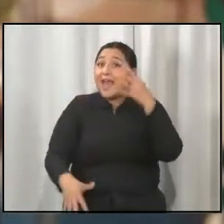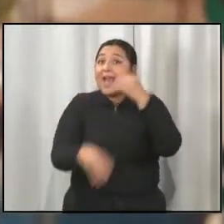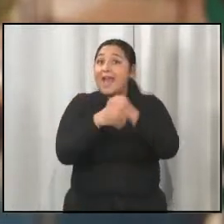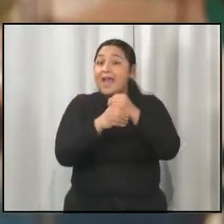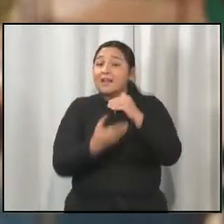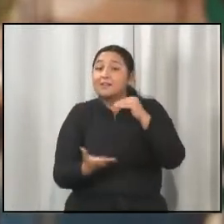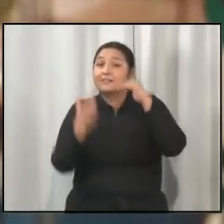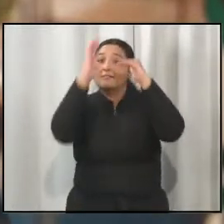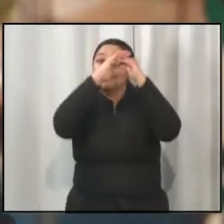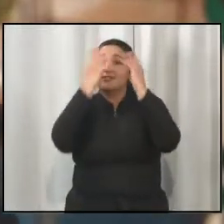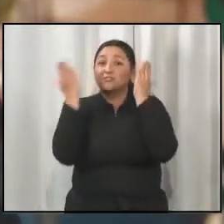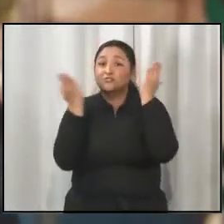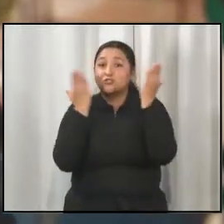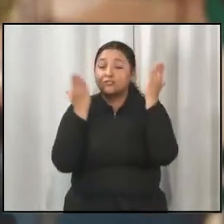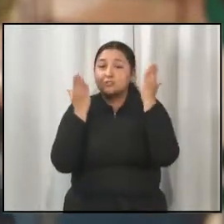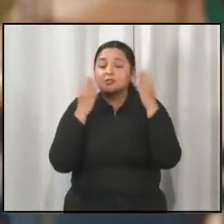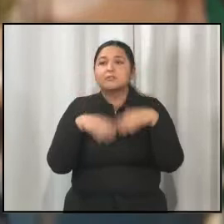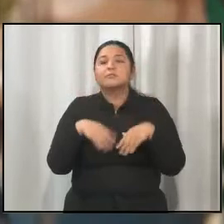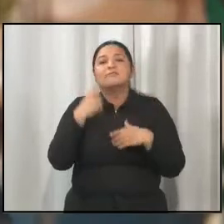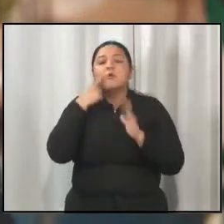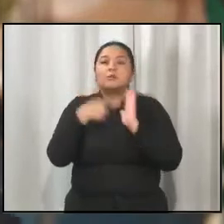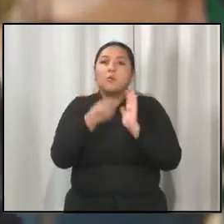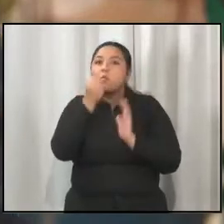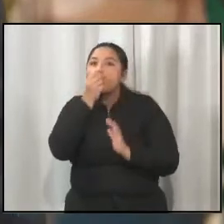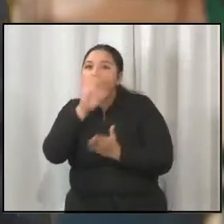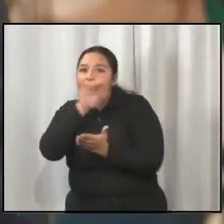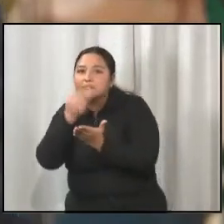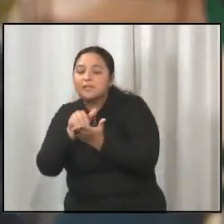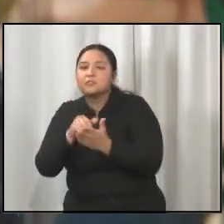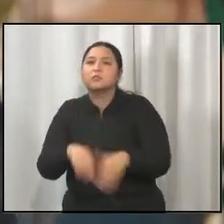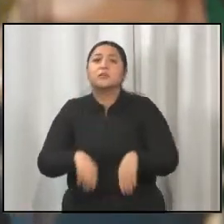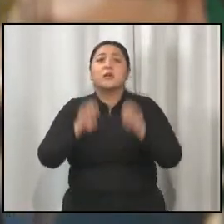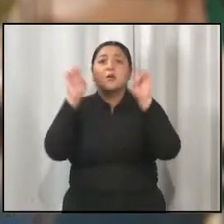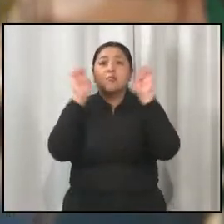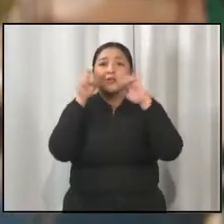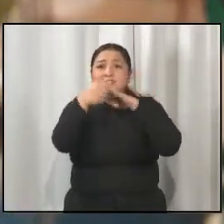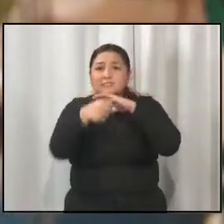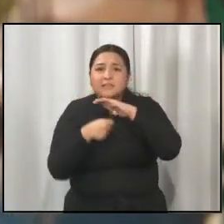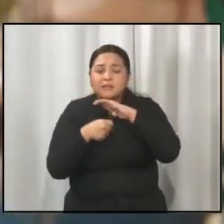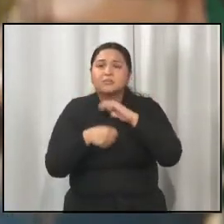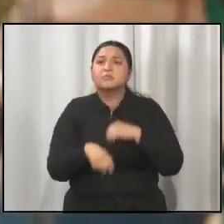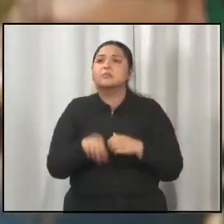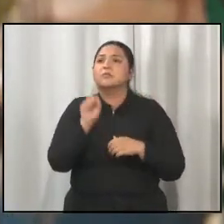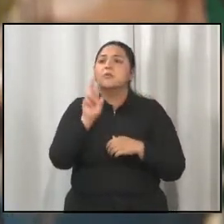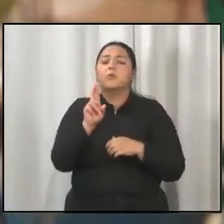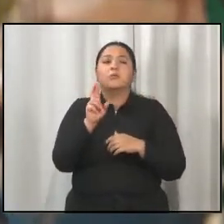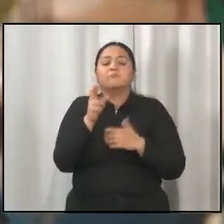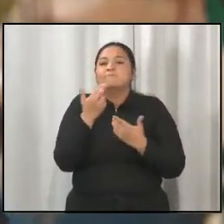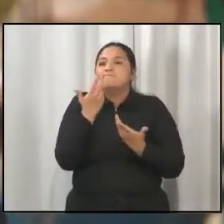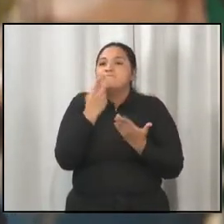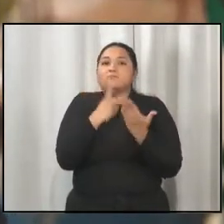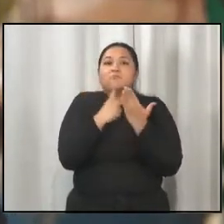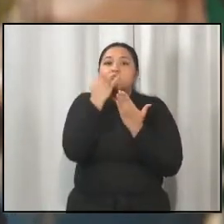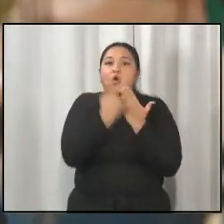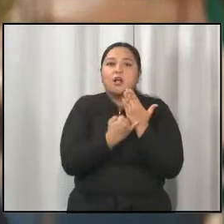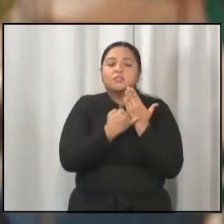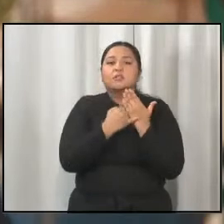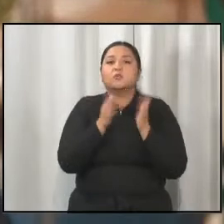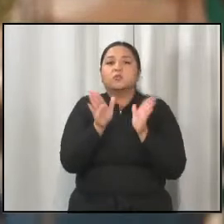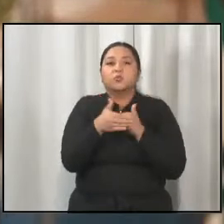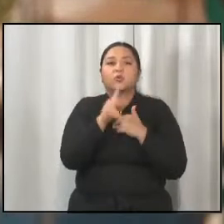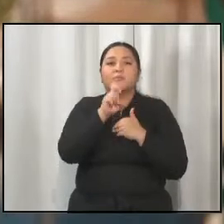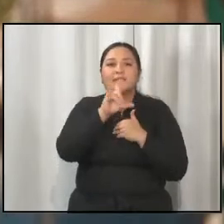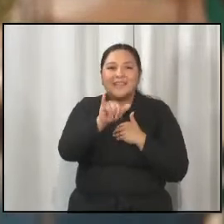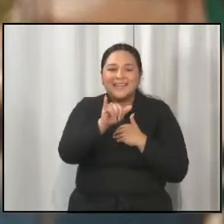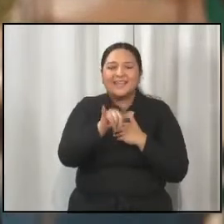for warming centers or emergency shelter or additional capacity with Project Room Key or